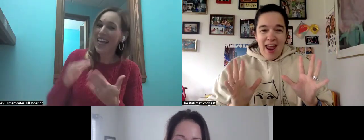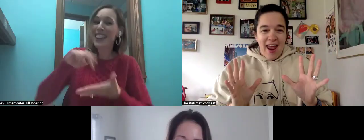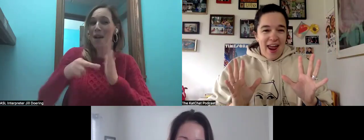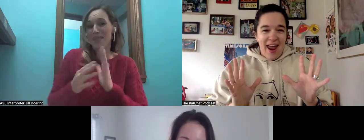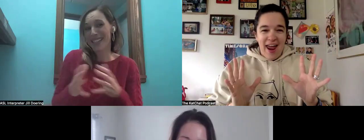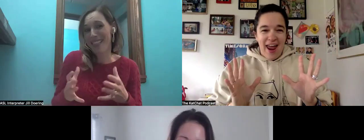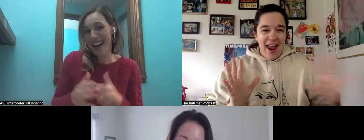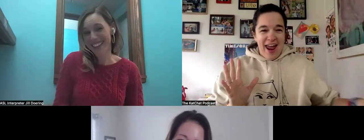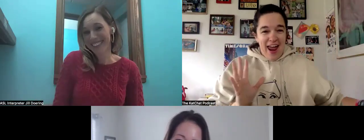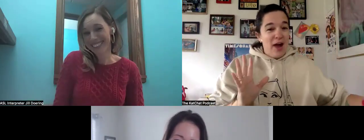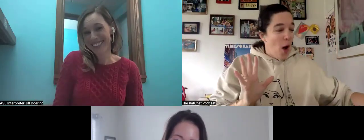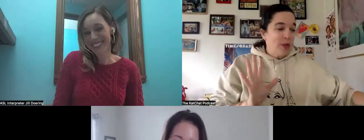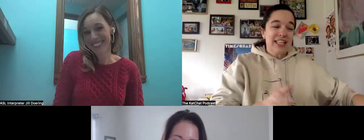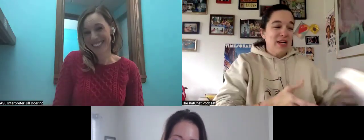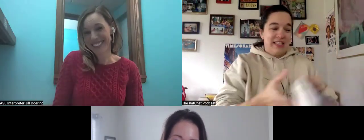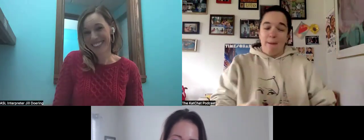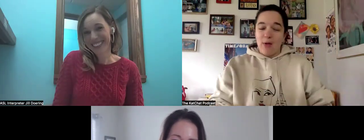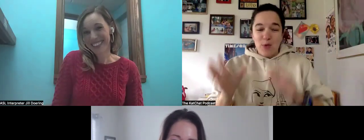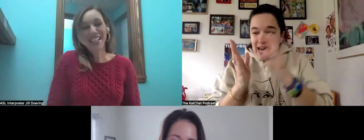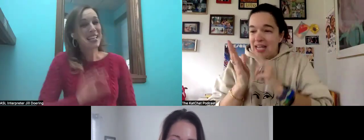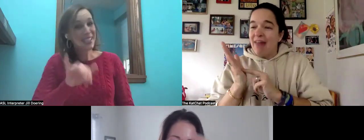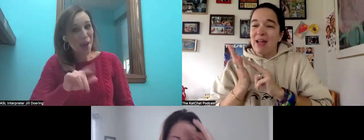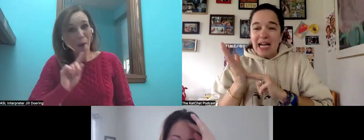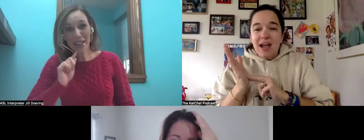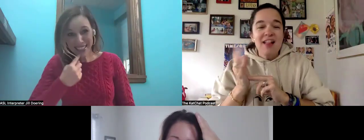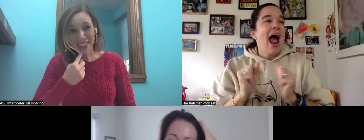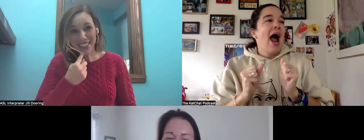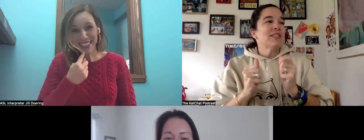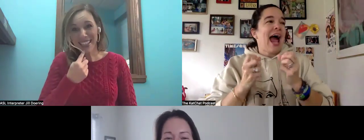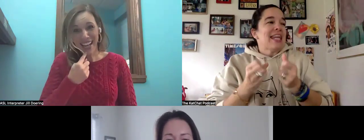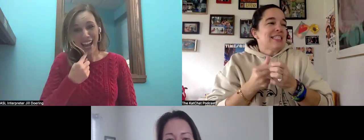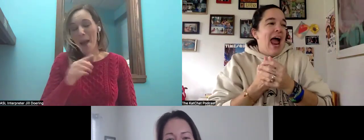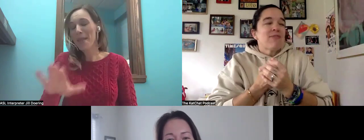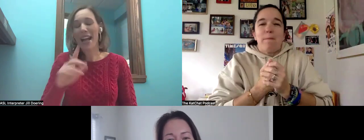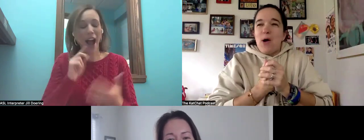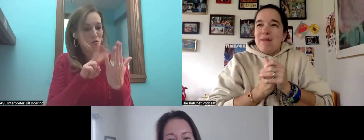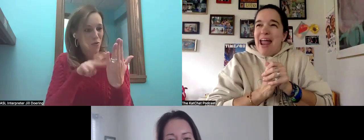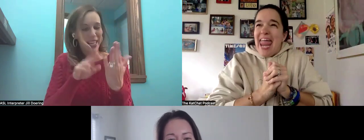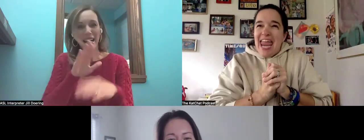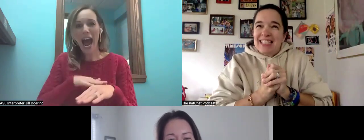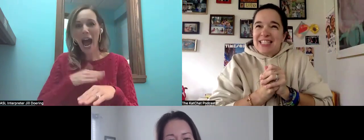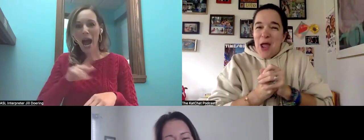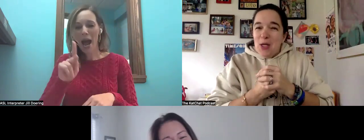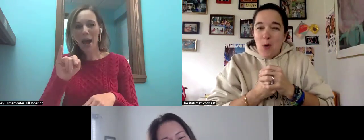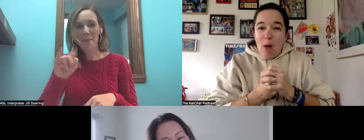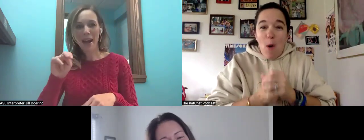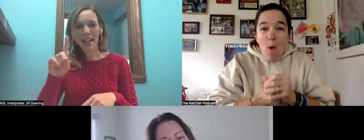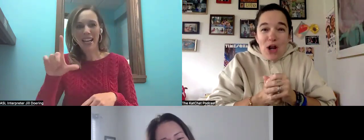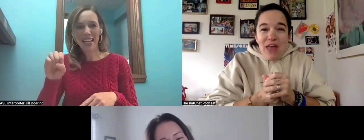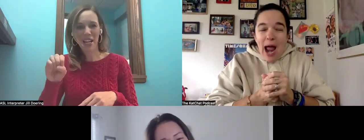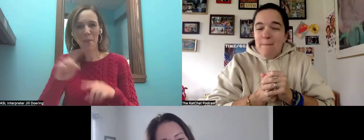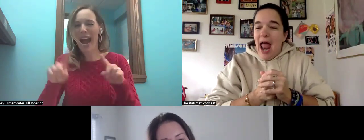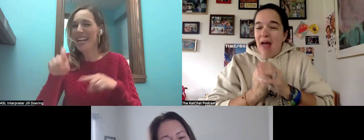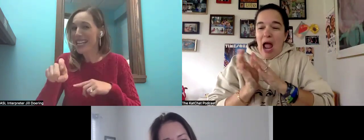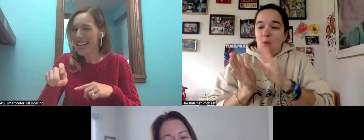lot. No, seriously, I'm not reading on the Kindle. I need to have the book in my hand. So I Oh, will